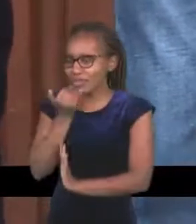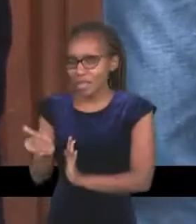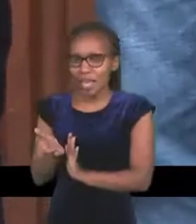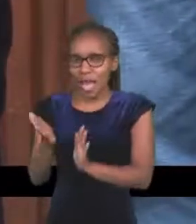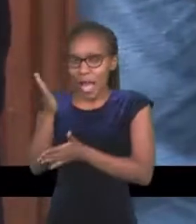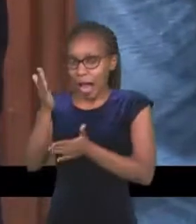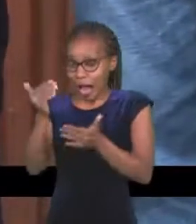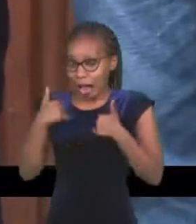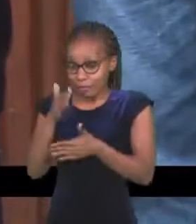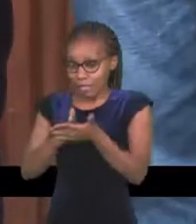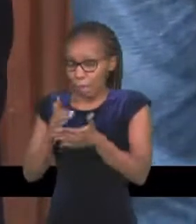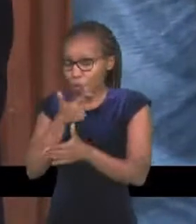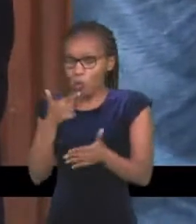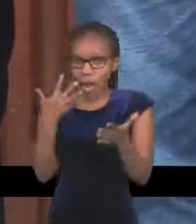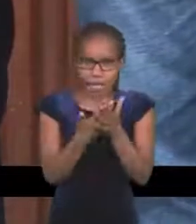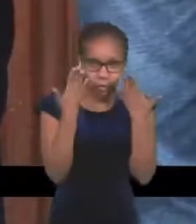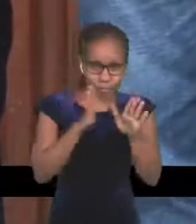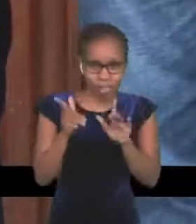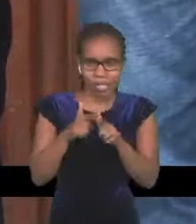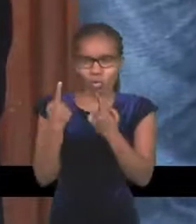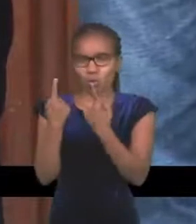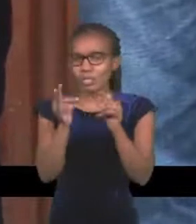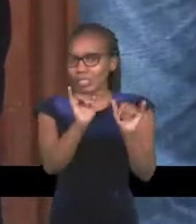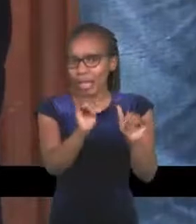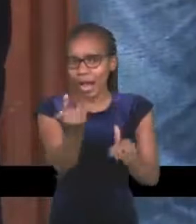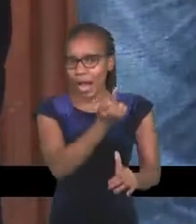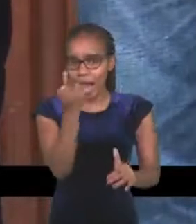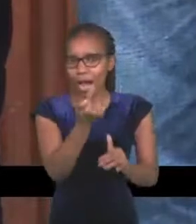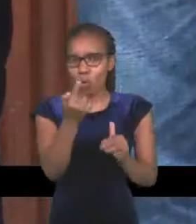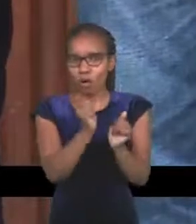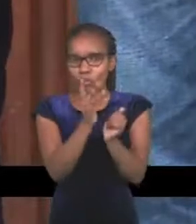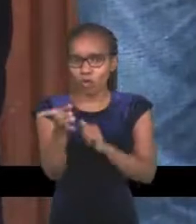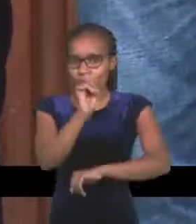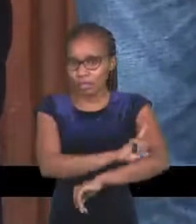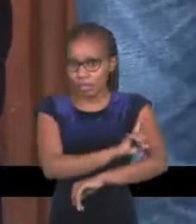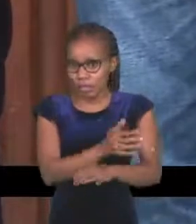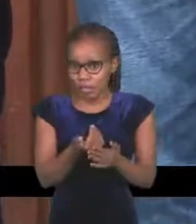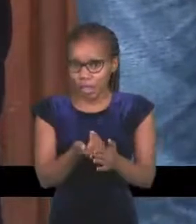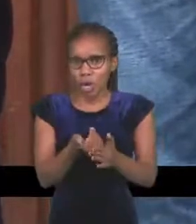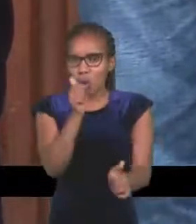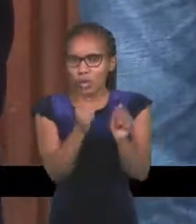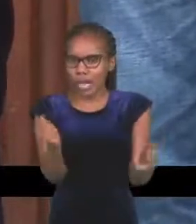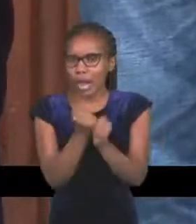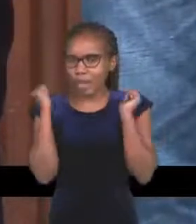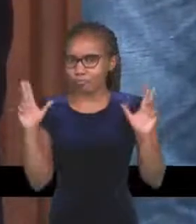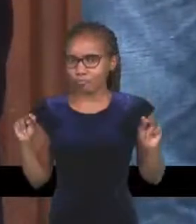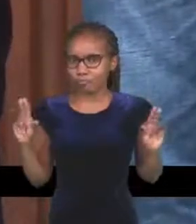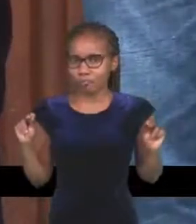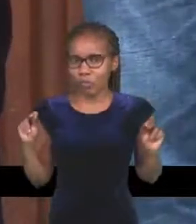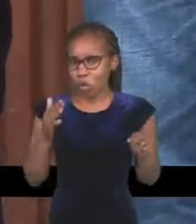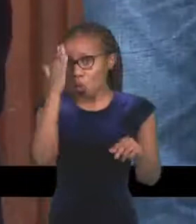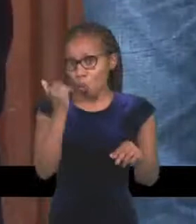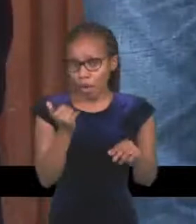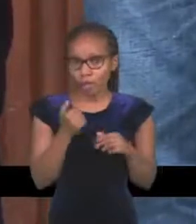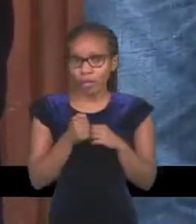been arrested and been put for mandatory quarantine, which should not happen, despite